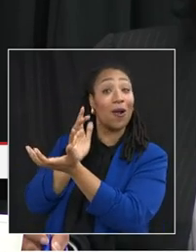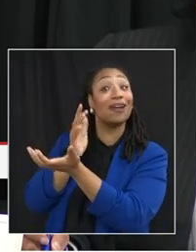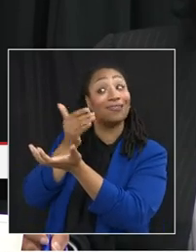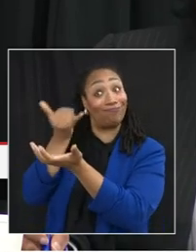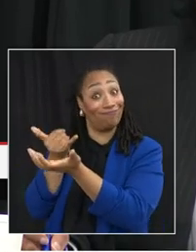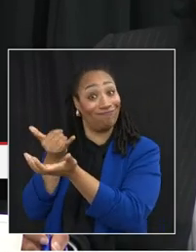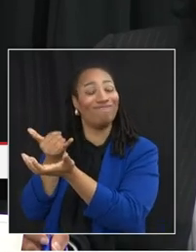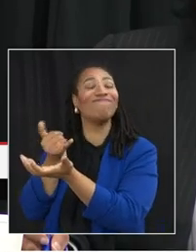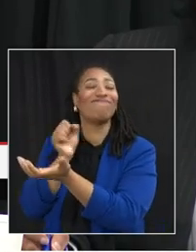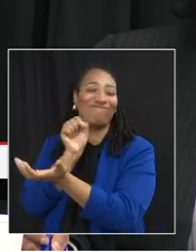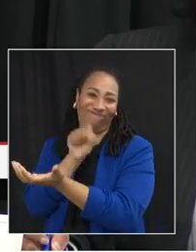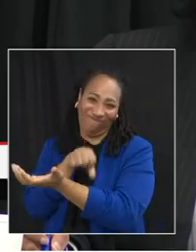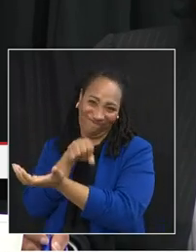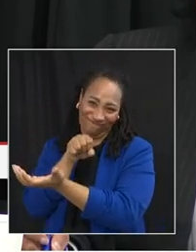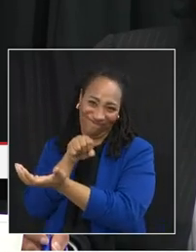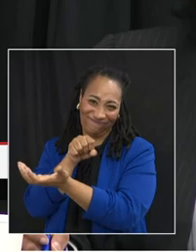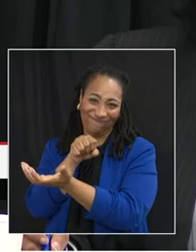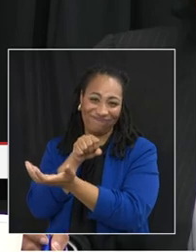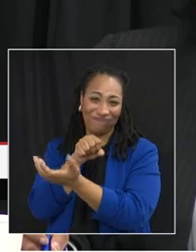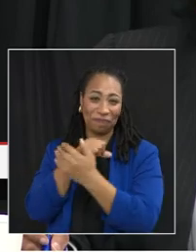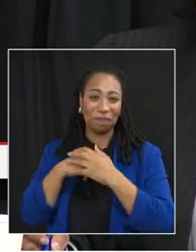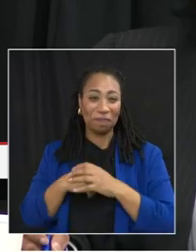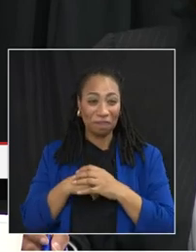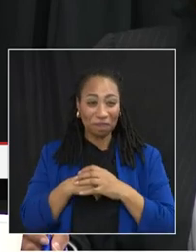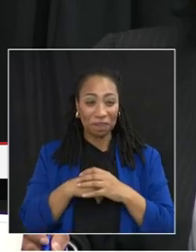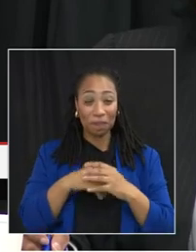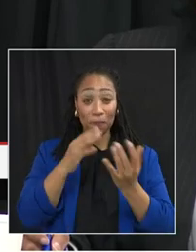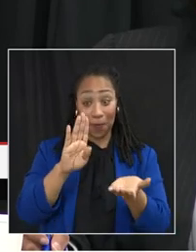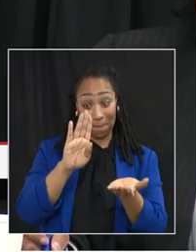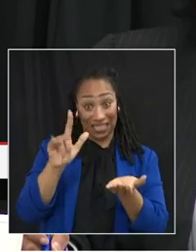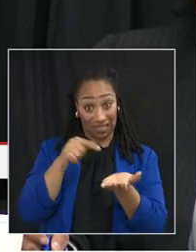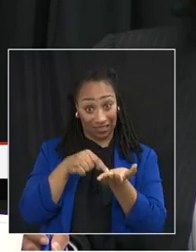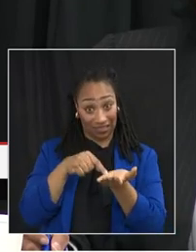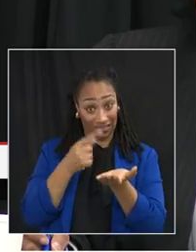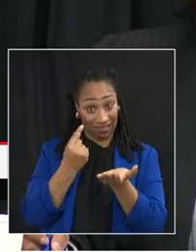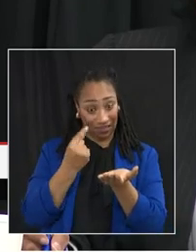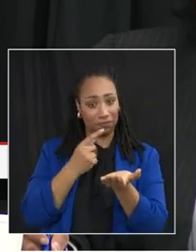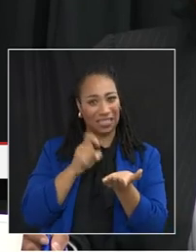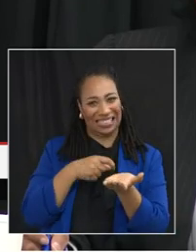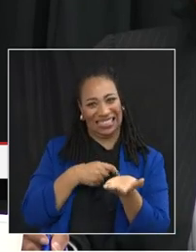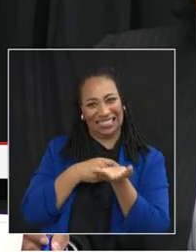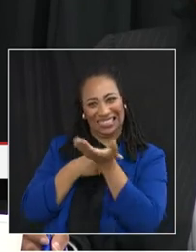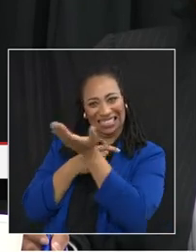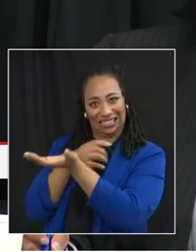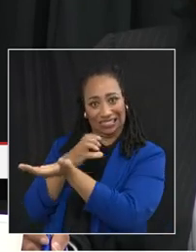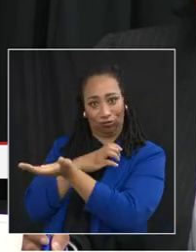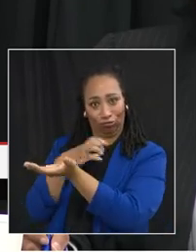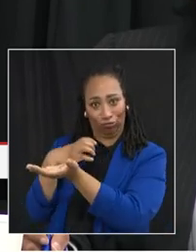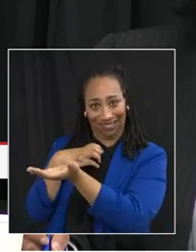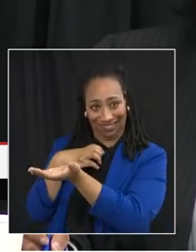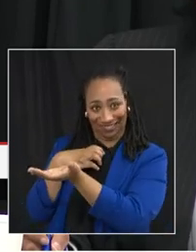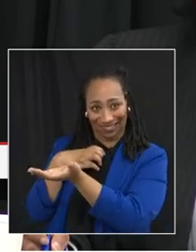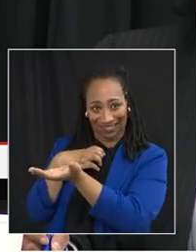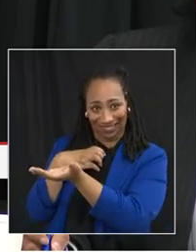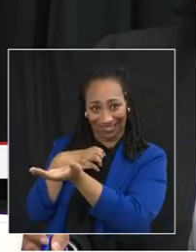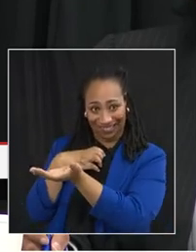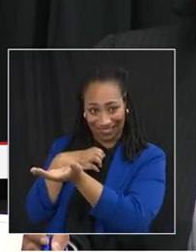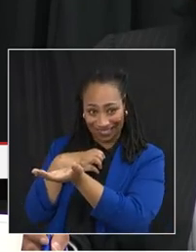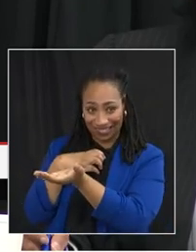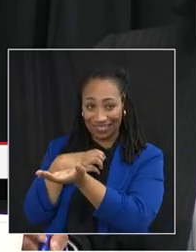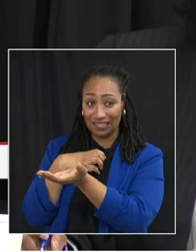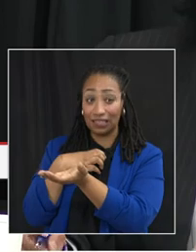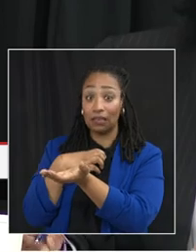through the Congress that aren't controversial. So a controversial bill getting through the House